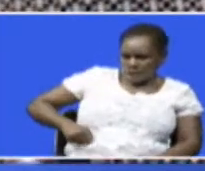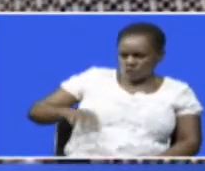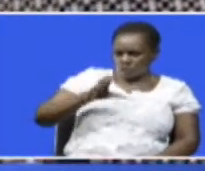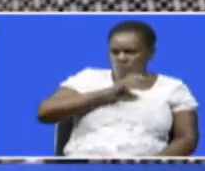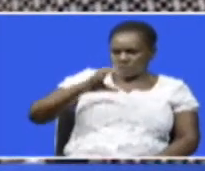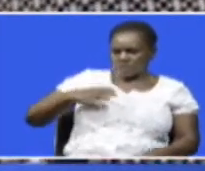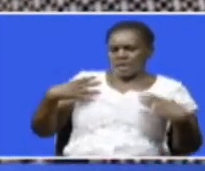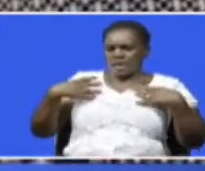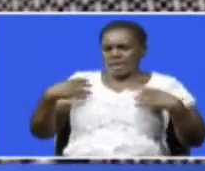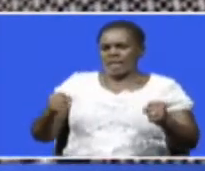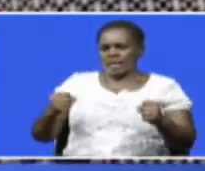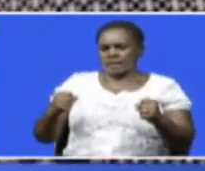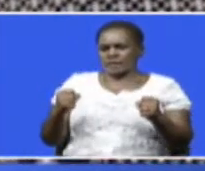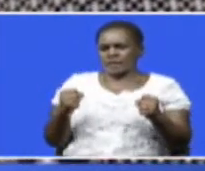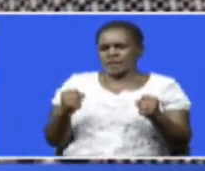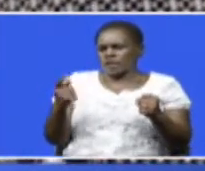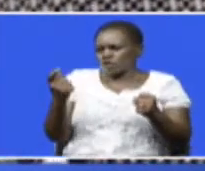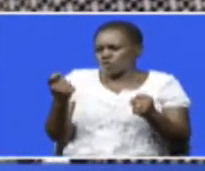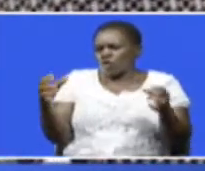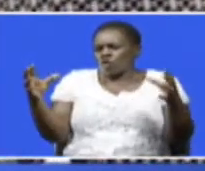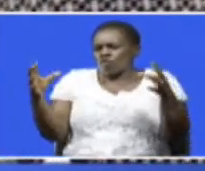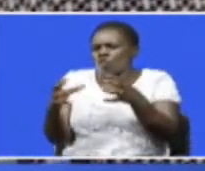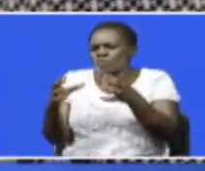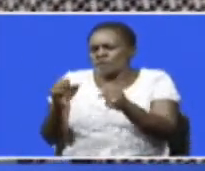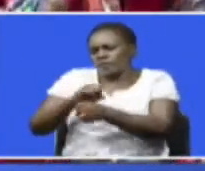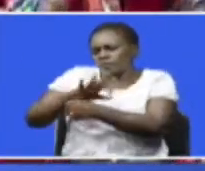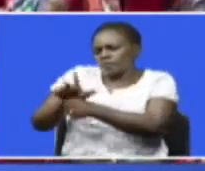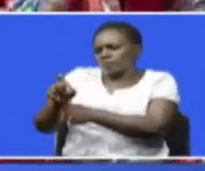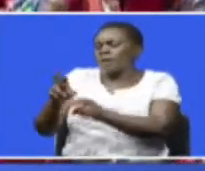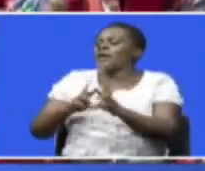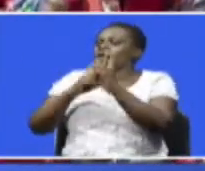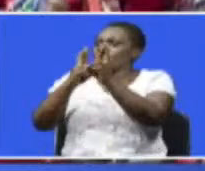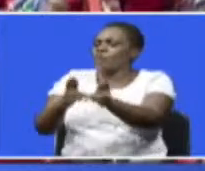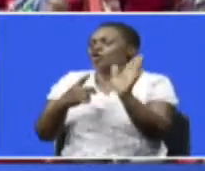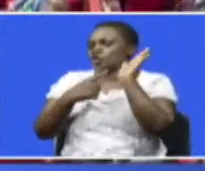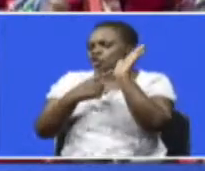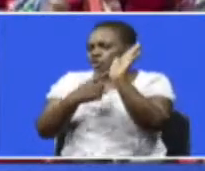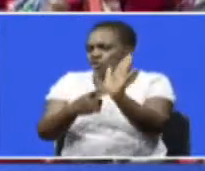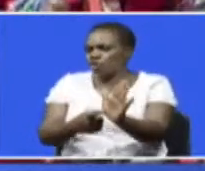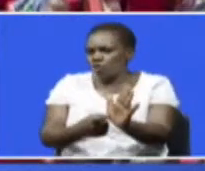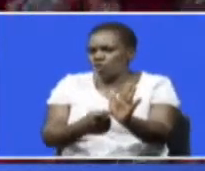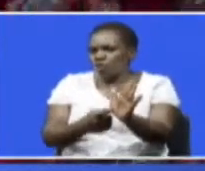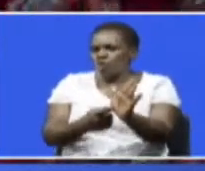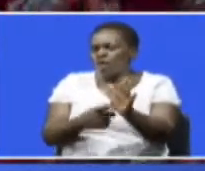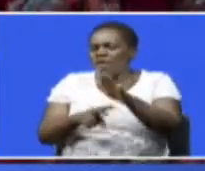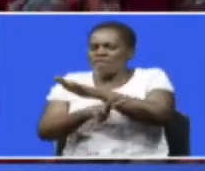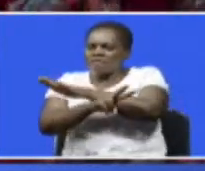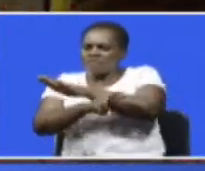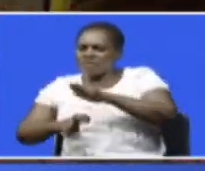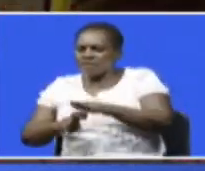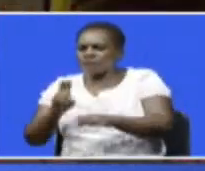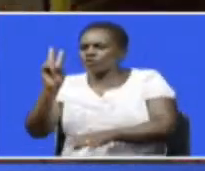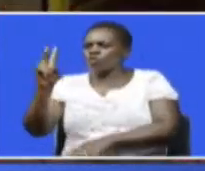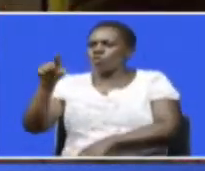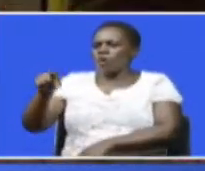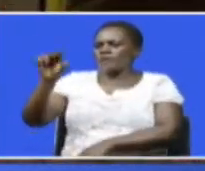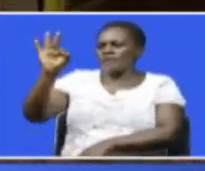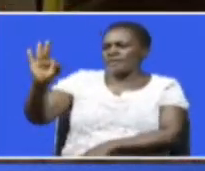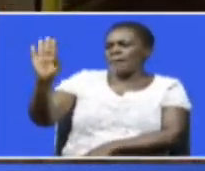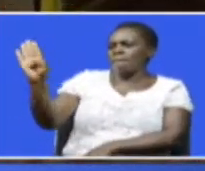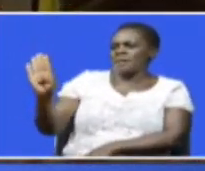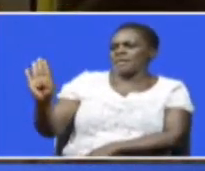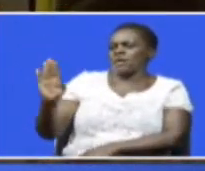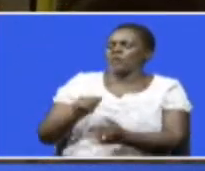Health and Ad Hoc Committee on COVID-19, presenting a report that showed alleged theft of 2.3